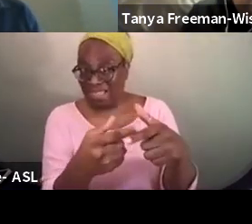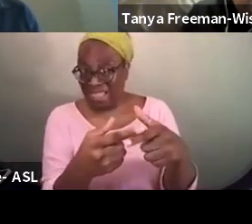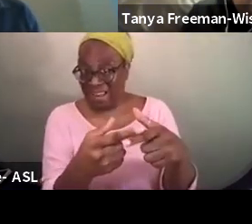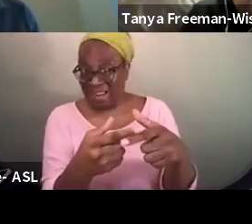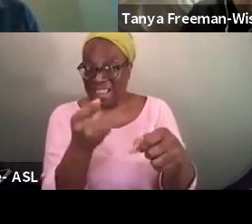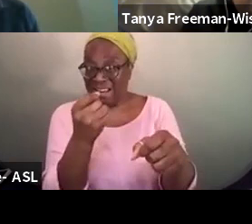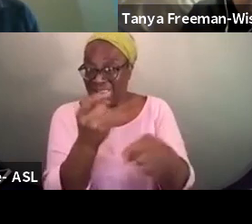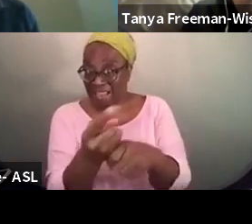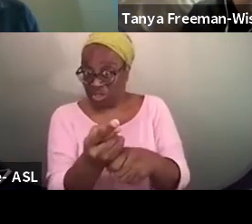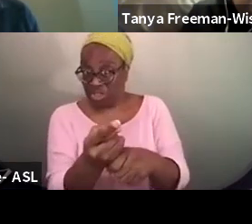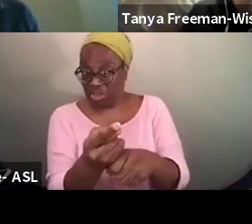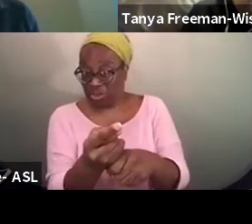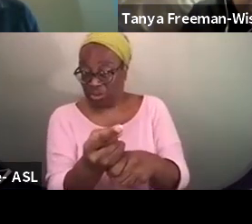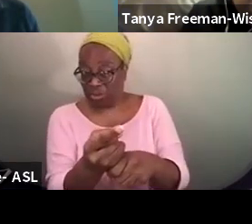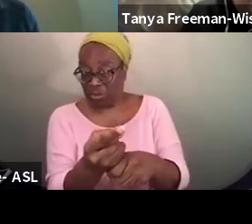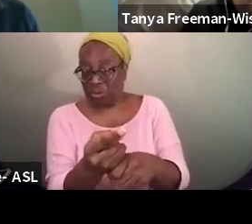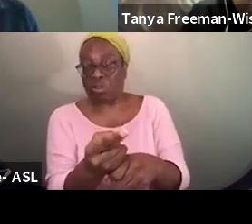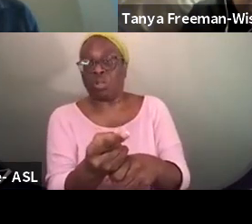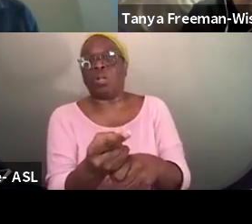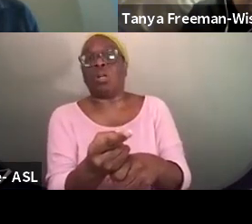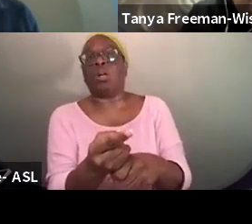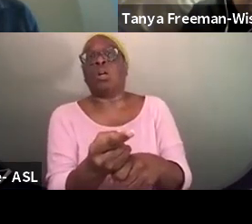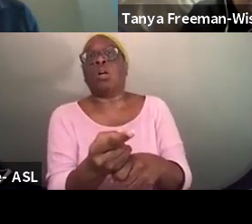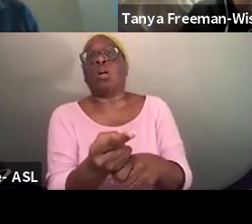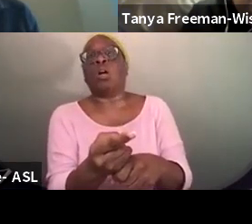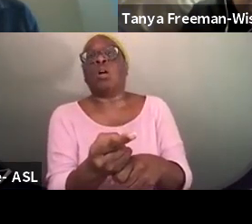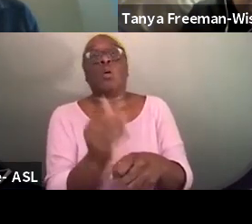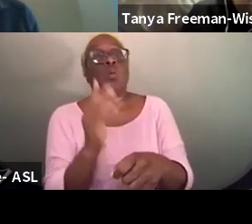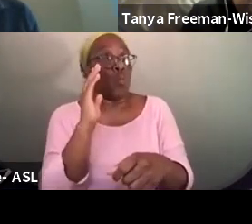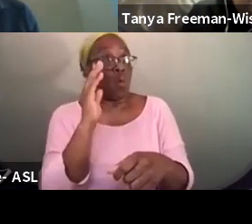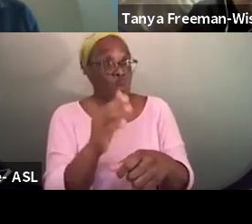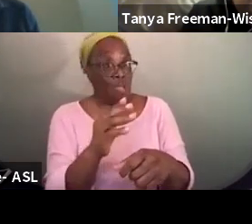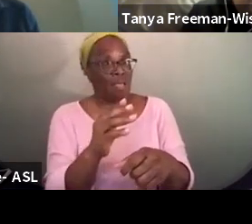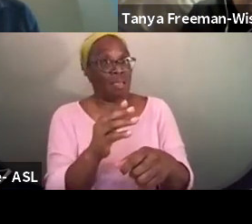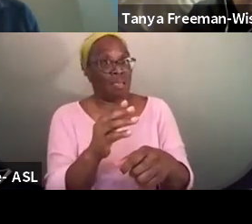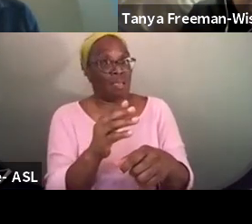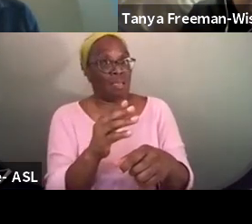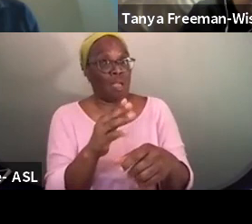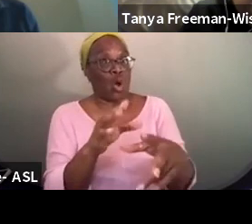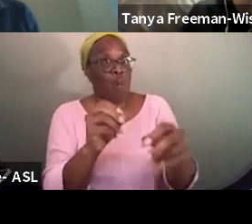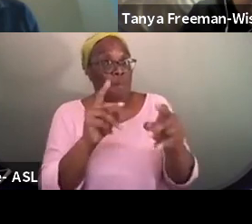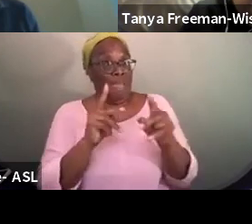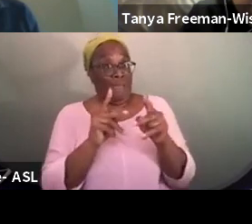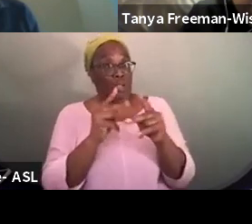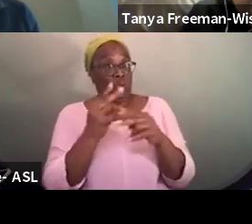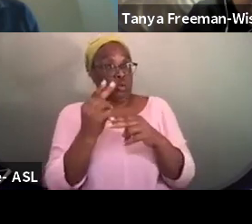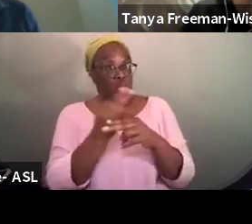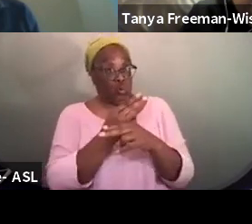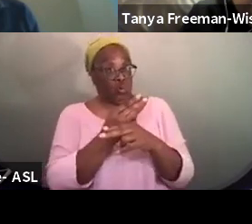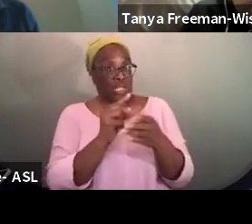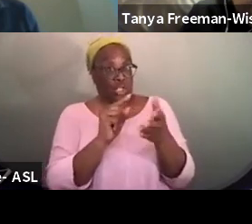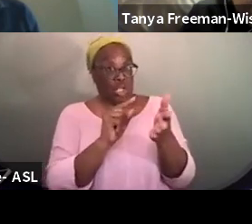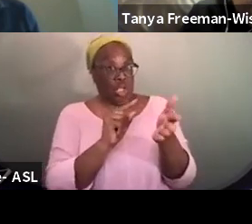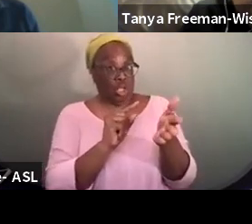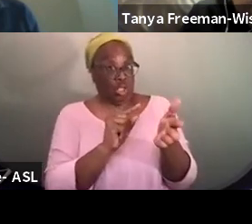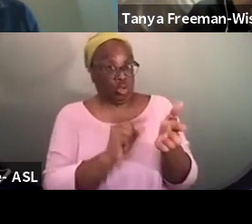the use of 5th and 6th grades, which would require